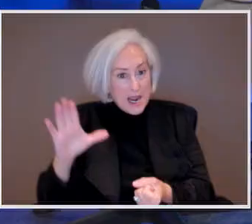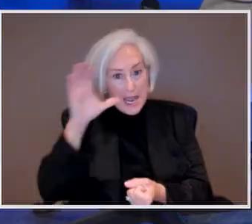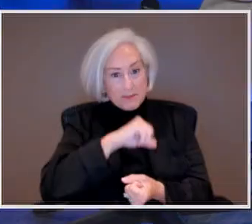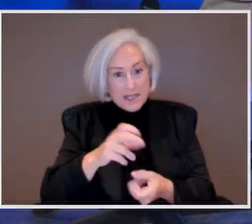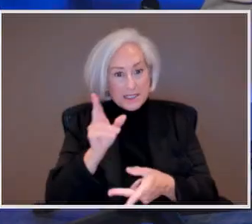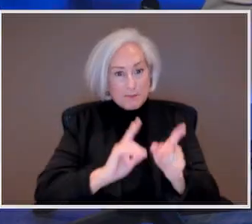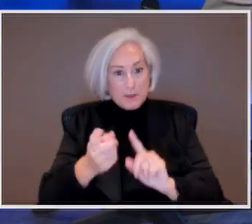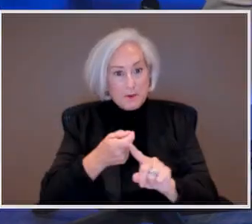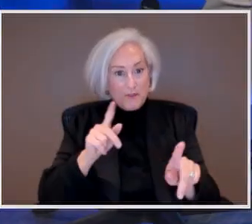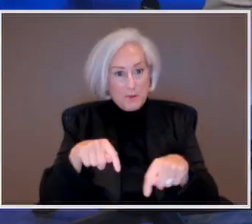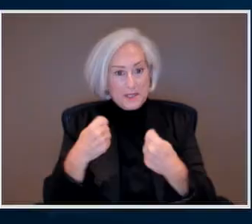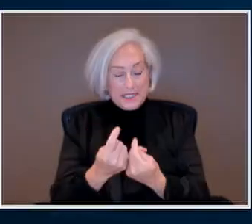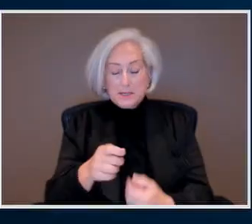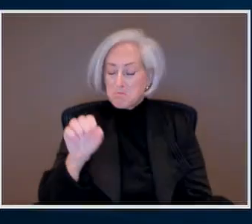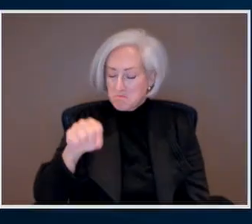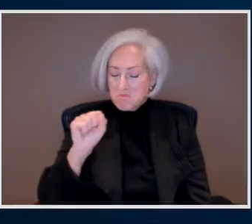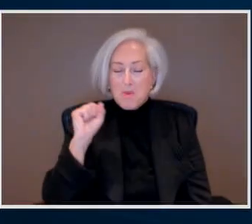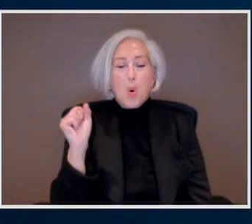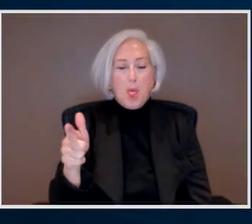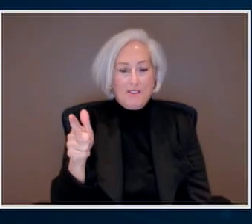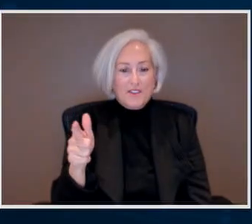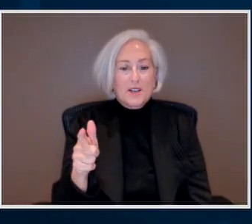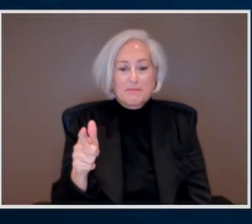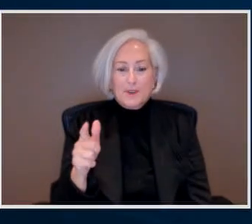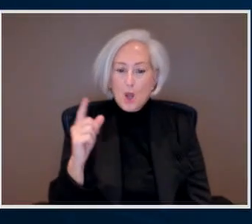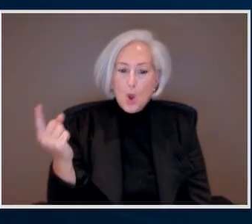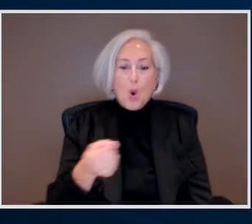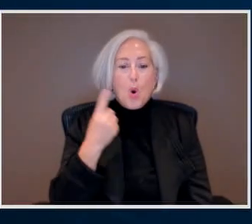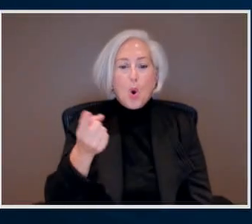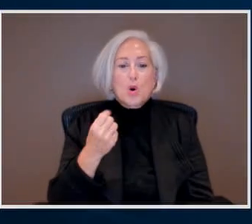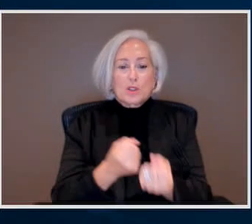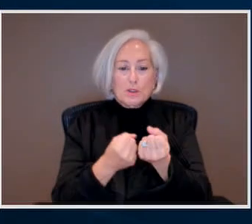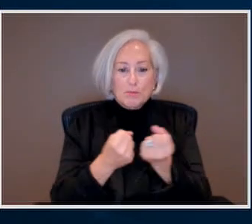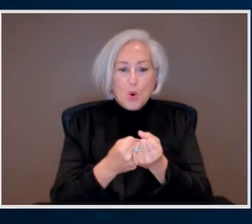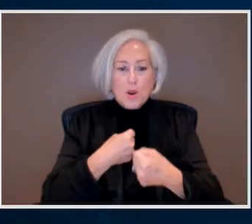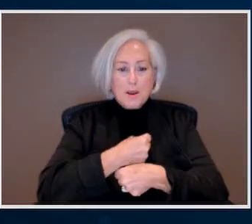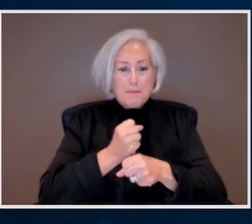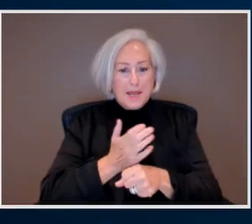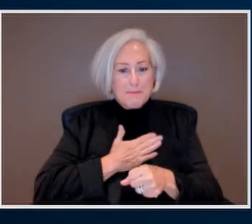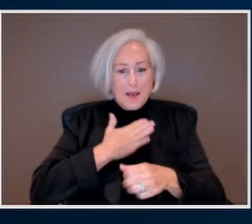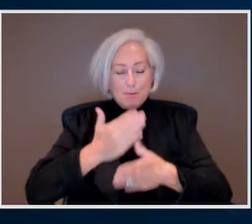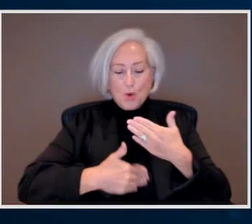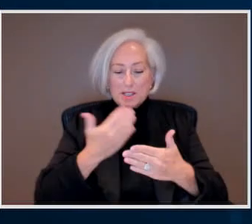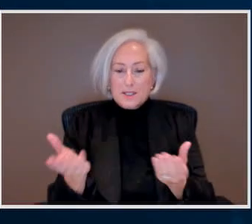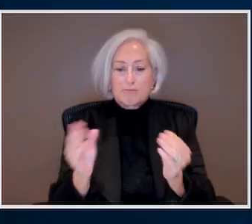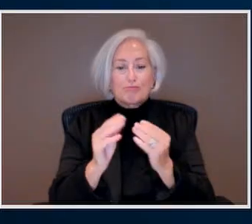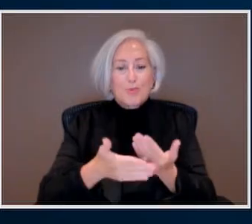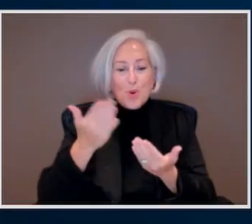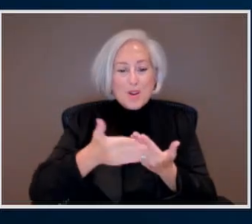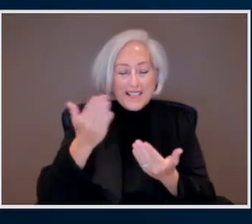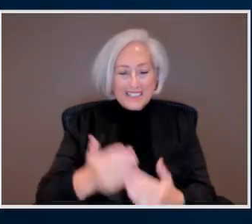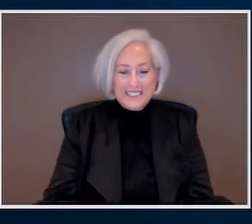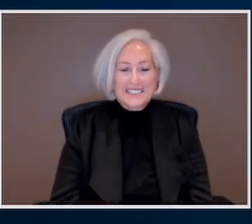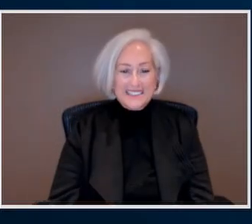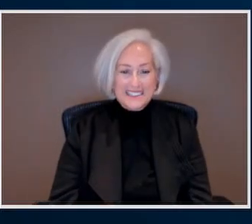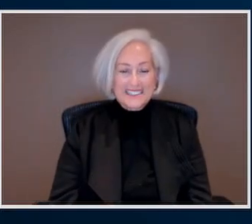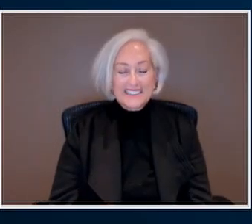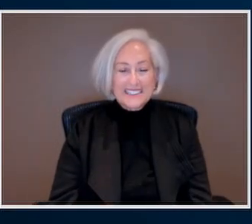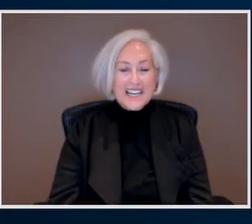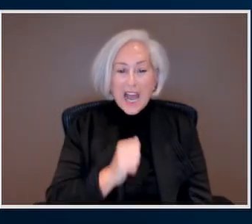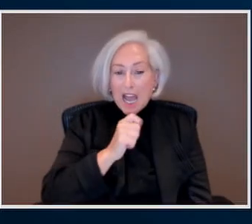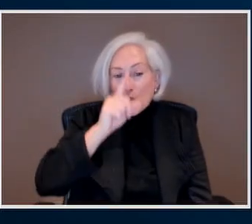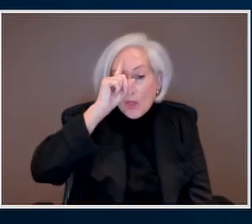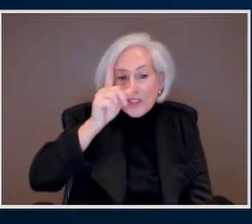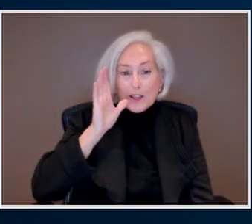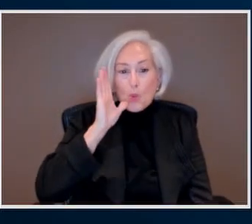Yeah, all of them. They were all super supportive. They made the whole process a lot easier, and I don't think it would have gone